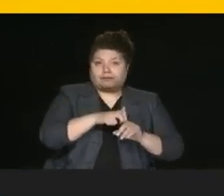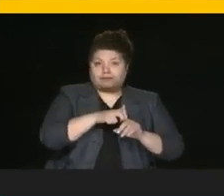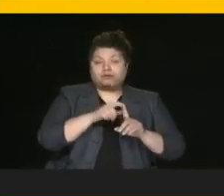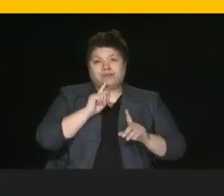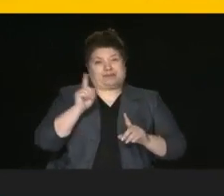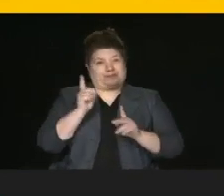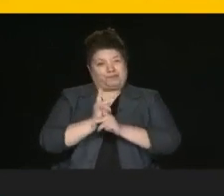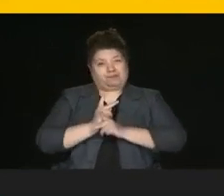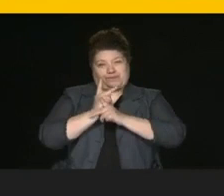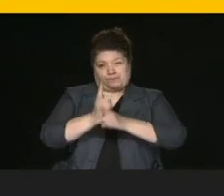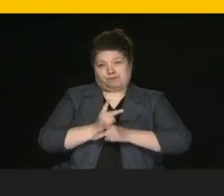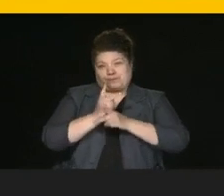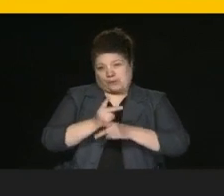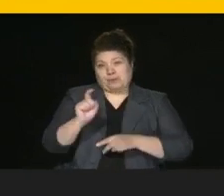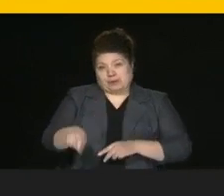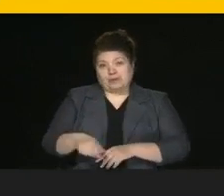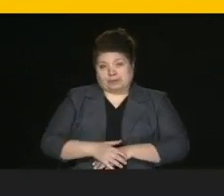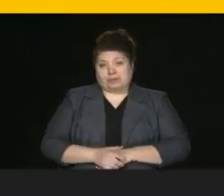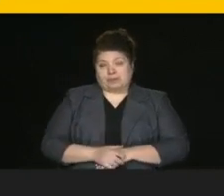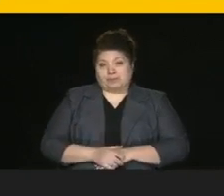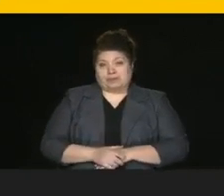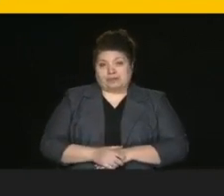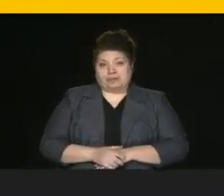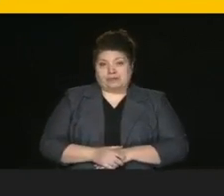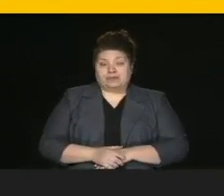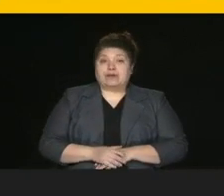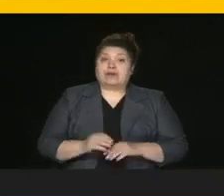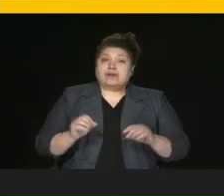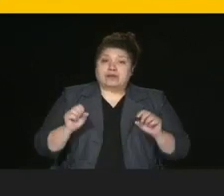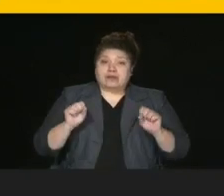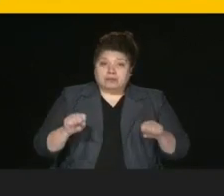And we may see an increase in cases.